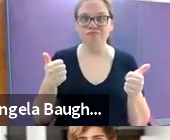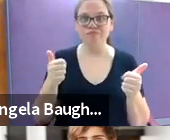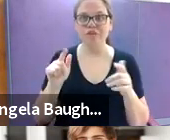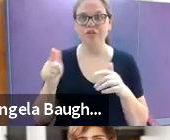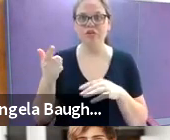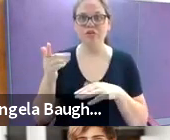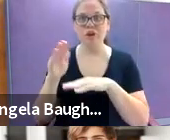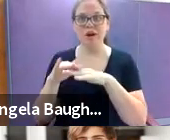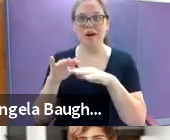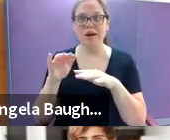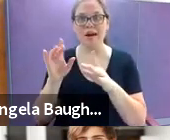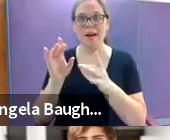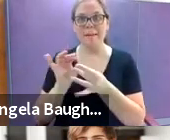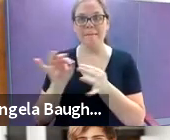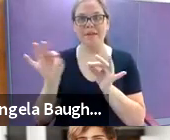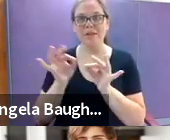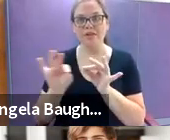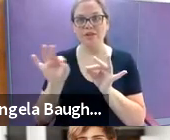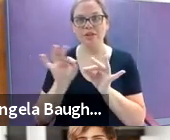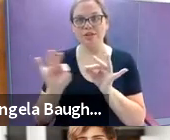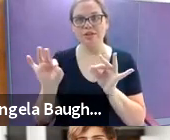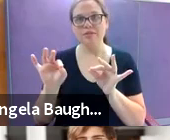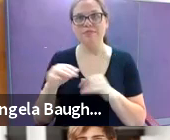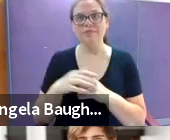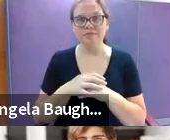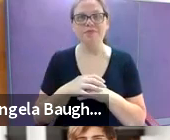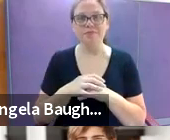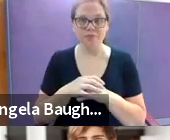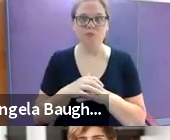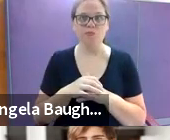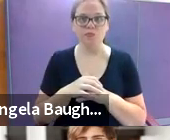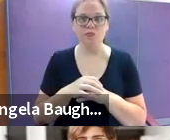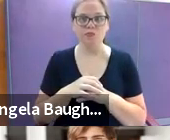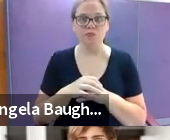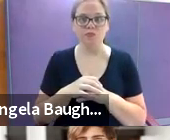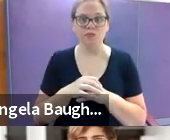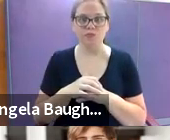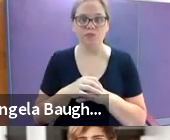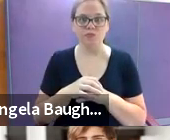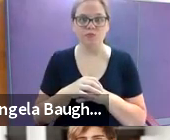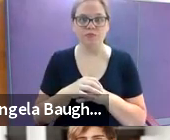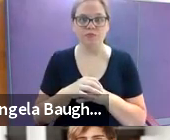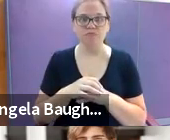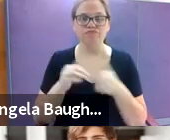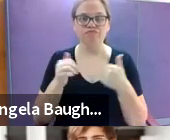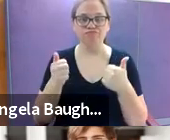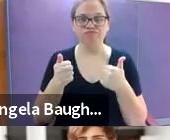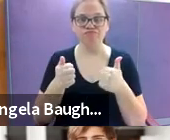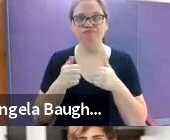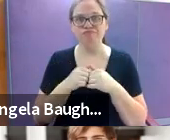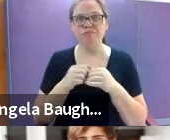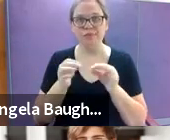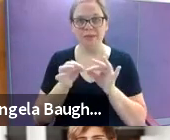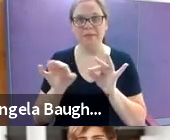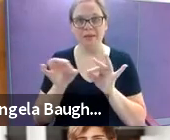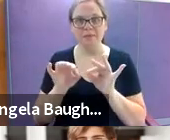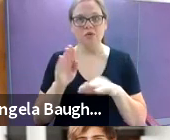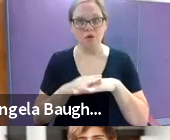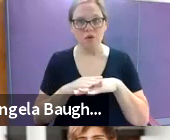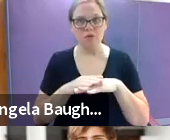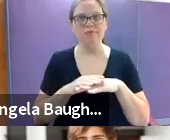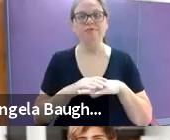the caption, closed caption, show subtitles. There you go. Okay. Okay.